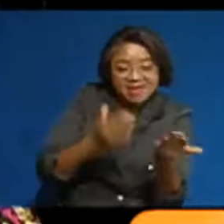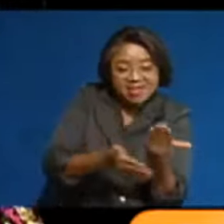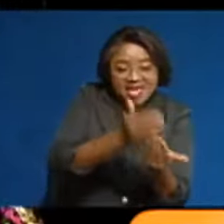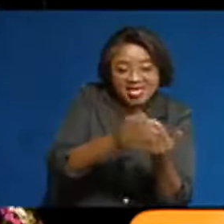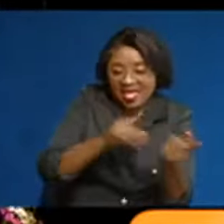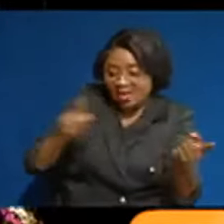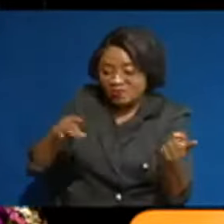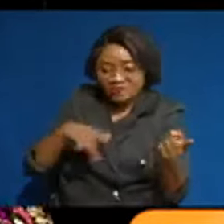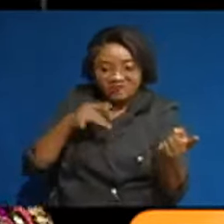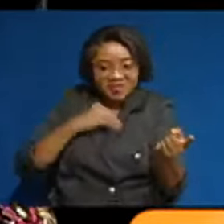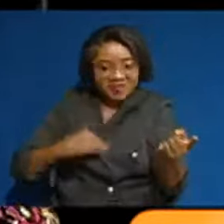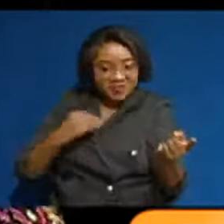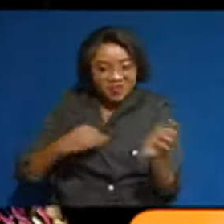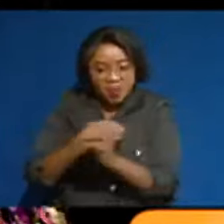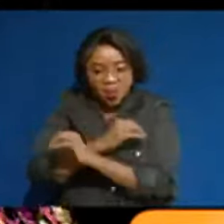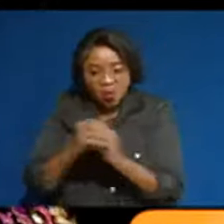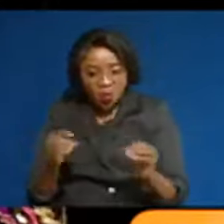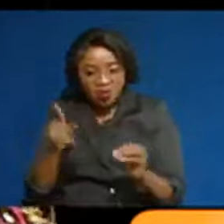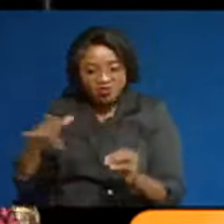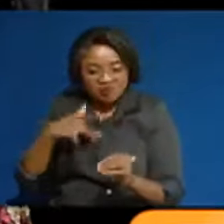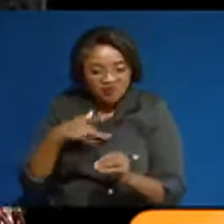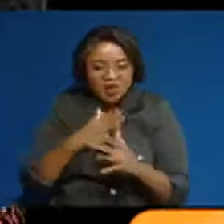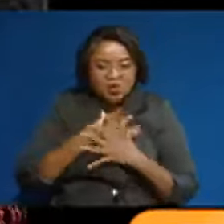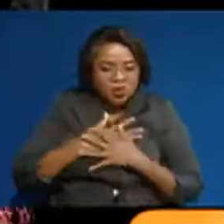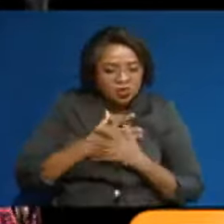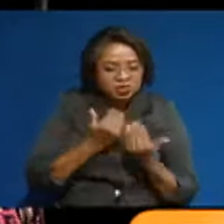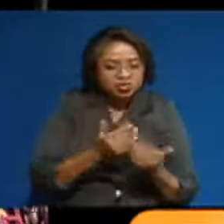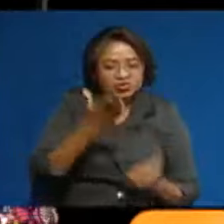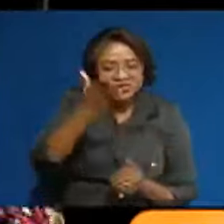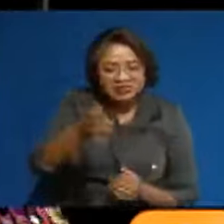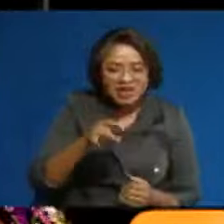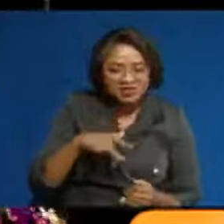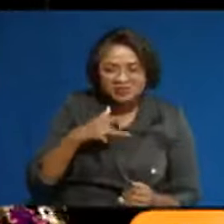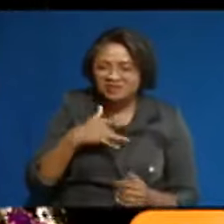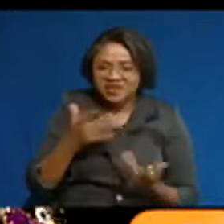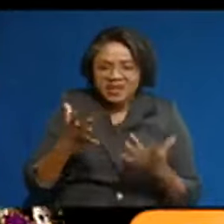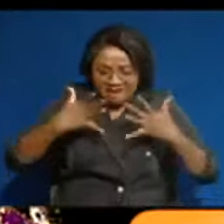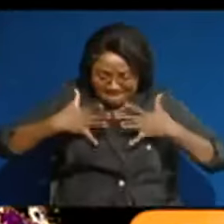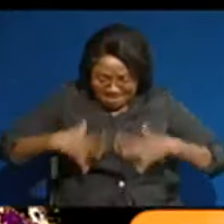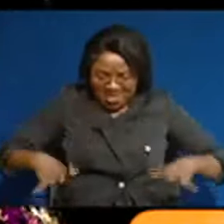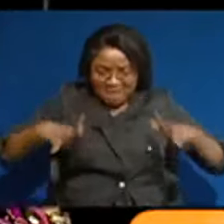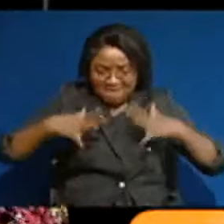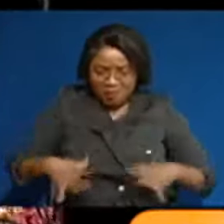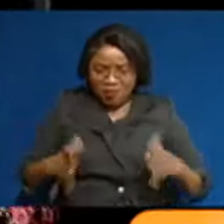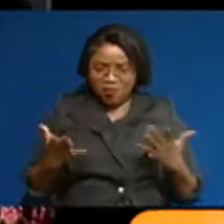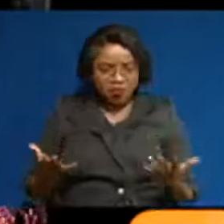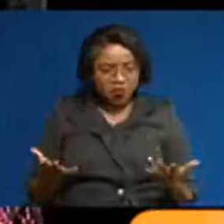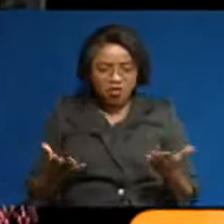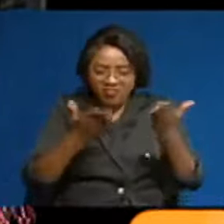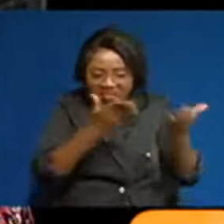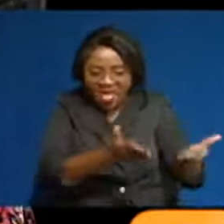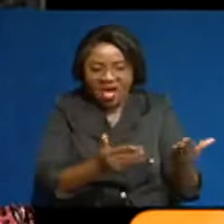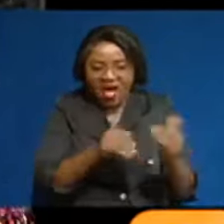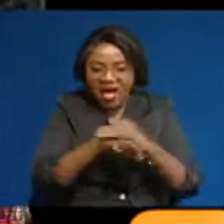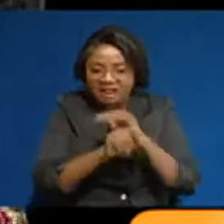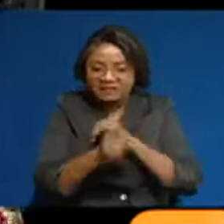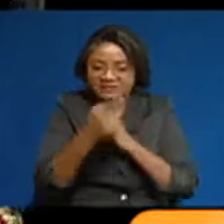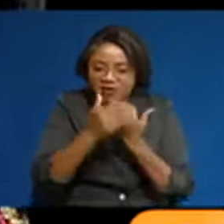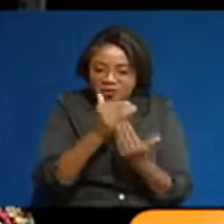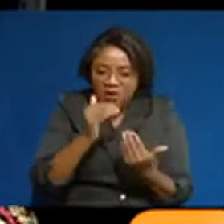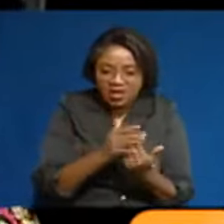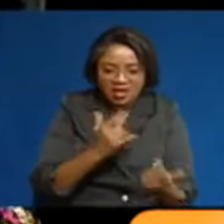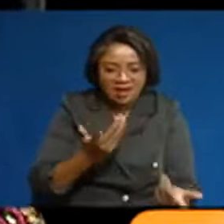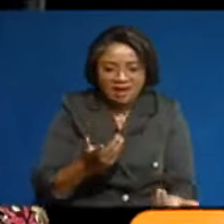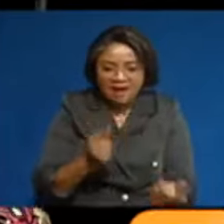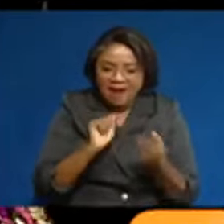you a bit. It doesn't move you that children are there. It doesn't move you that human beings are there with gunshot